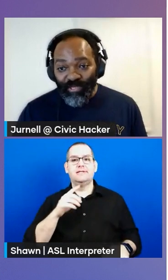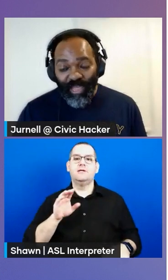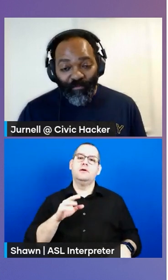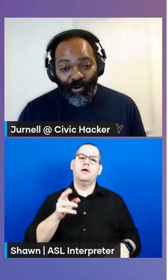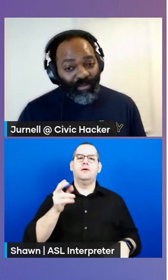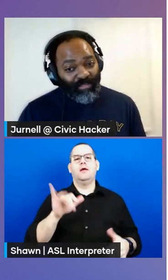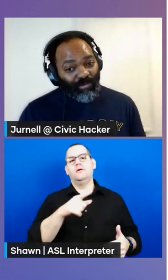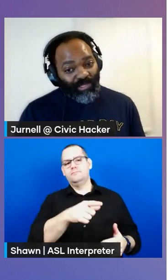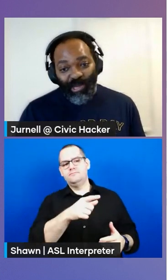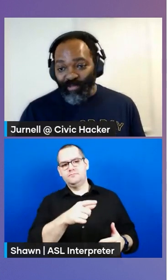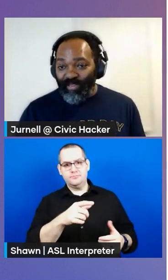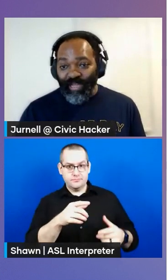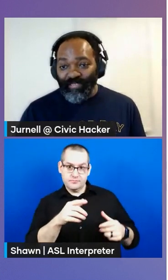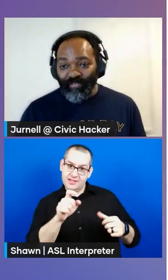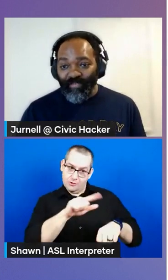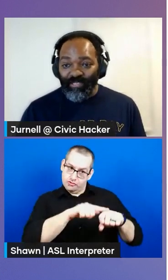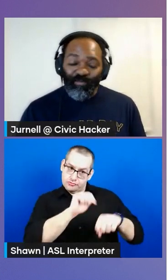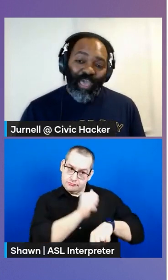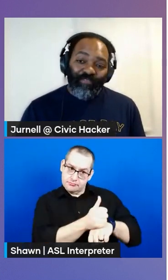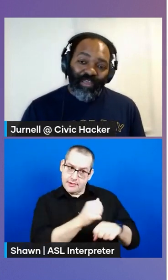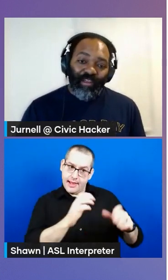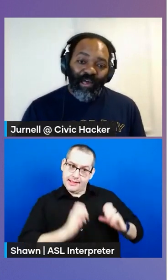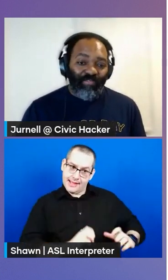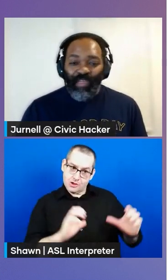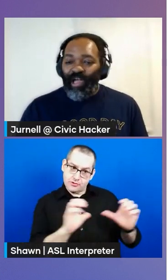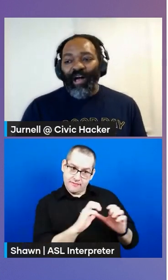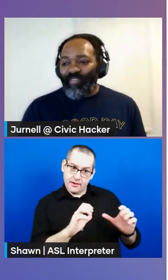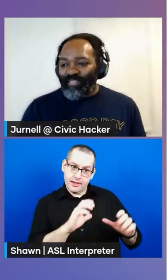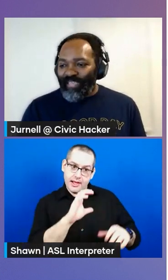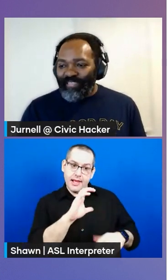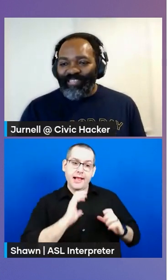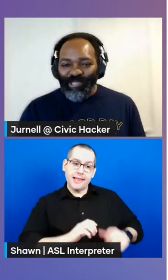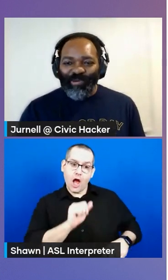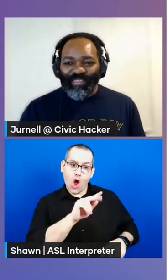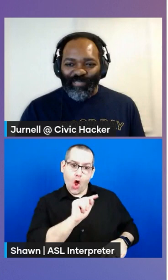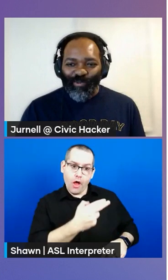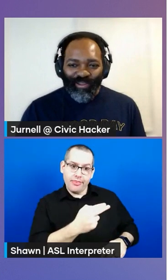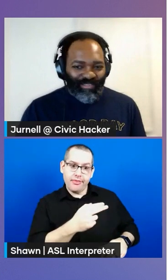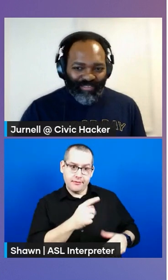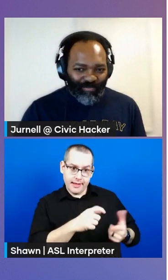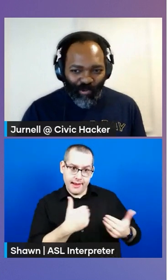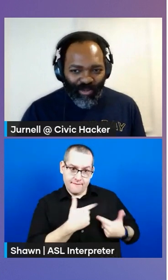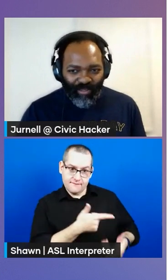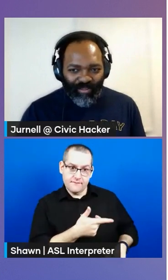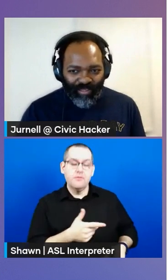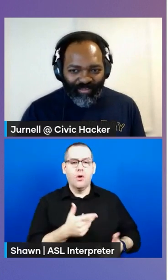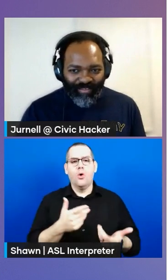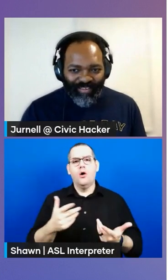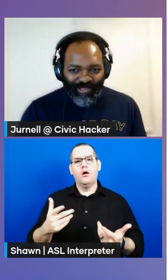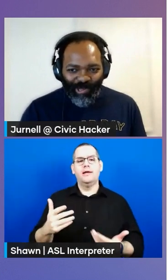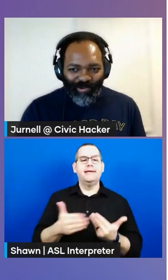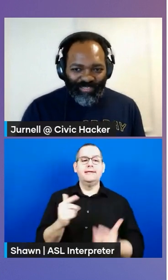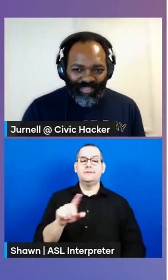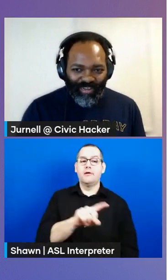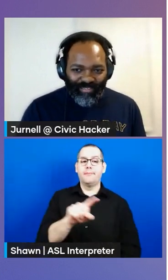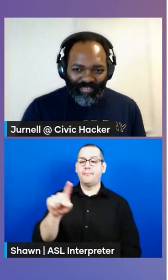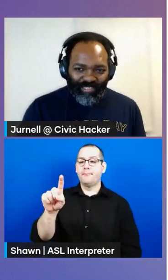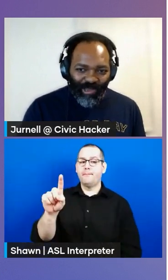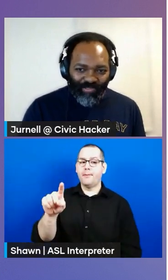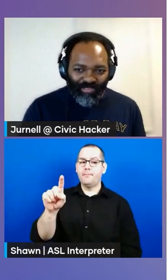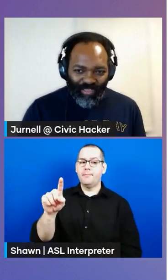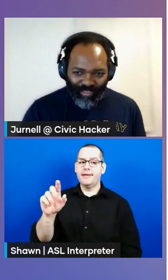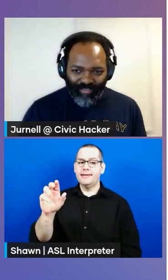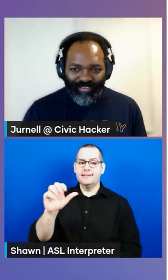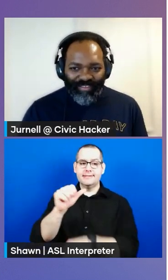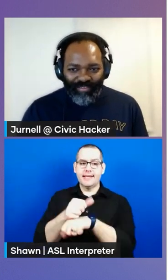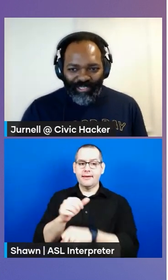for you to work is to install the client certificate. So we have client off. All that's easy to do at this point. This is point and click. You go into settings and